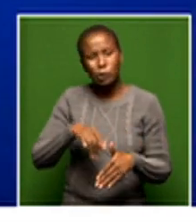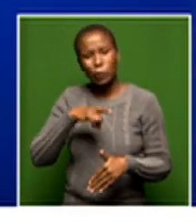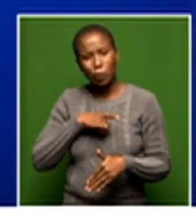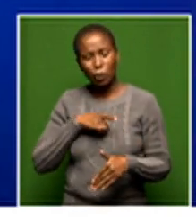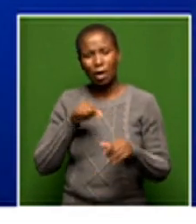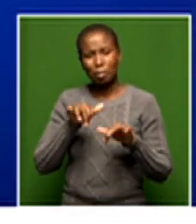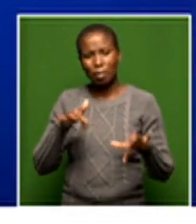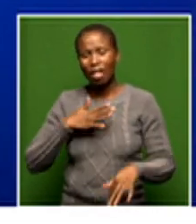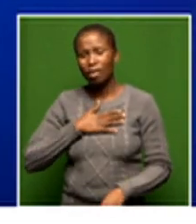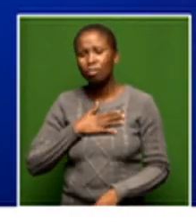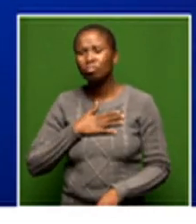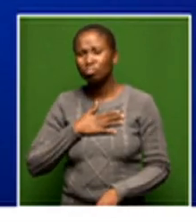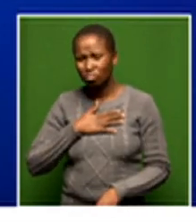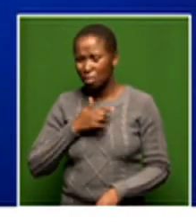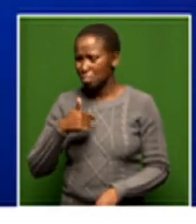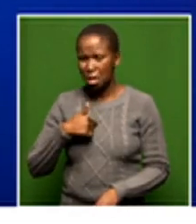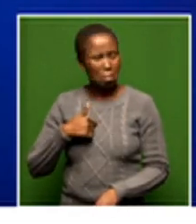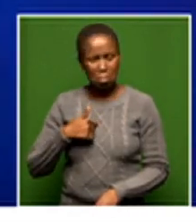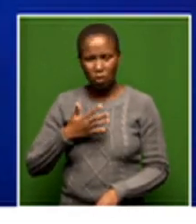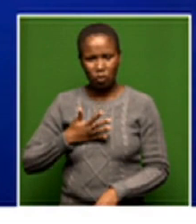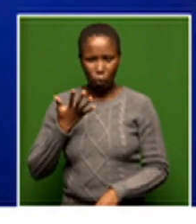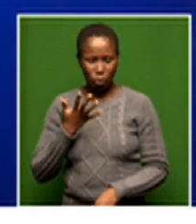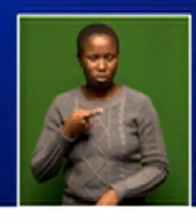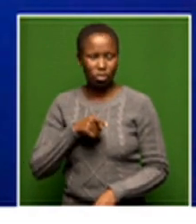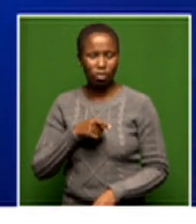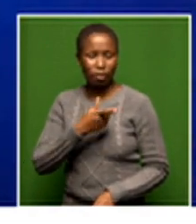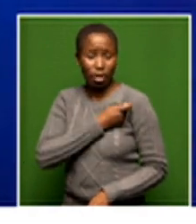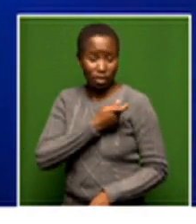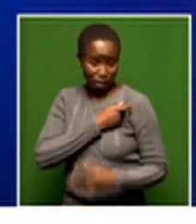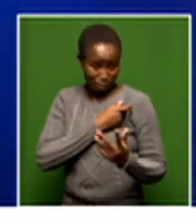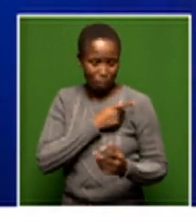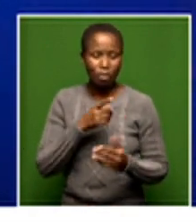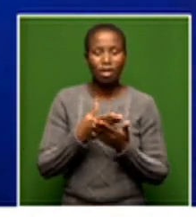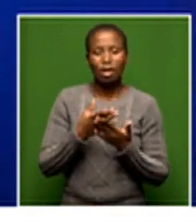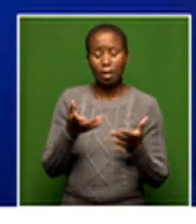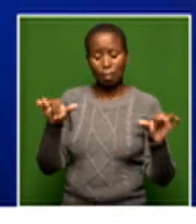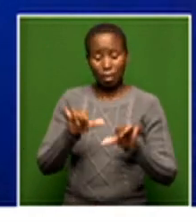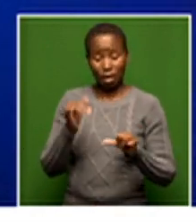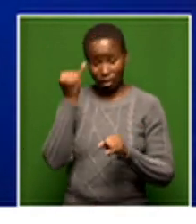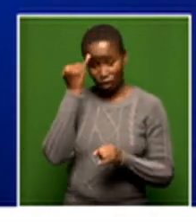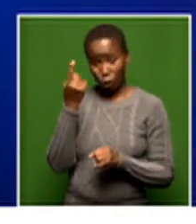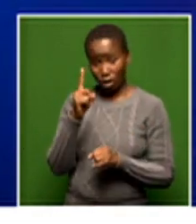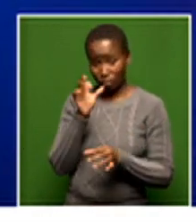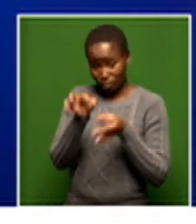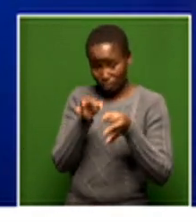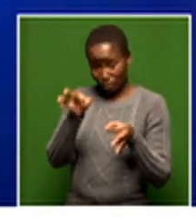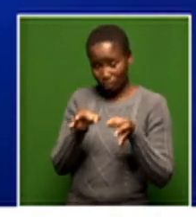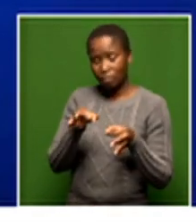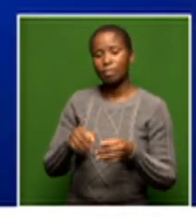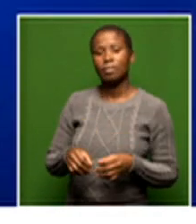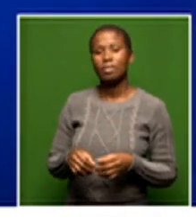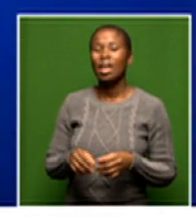individuals felt that they would not take the vaccine. I would like to take us back to the idea, of course, that there's been a huge amount